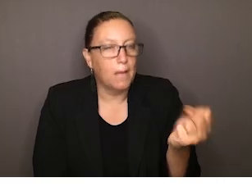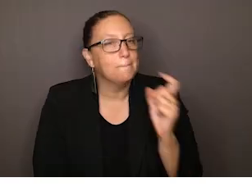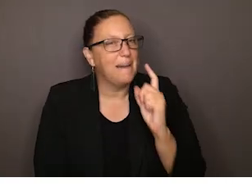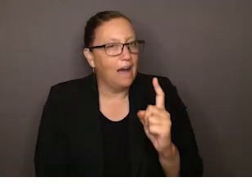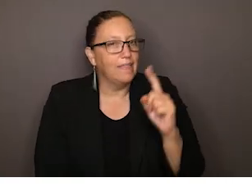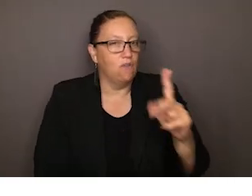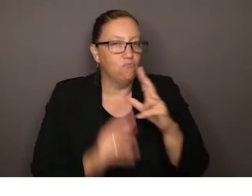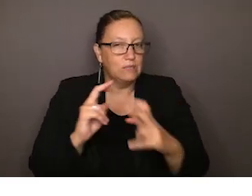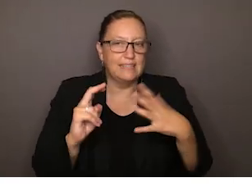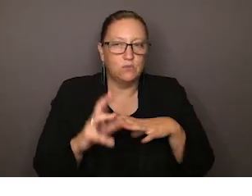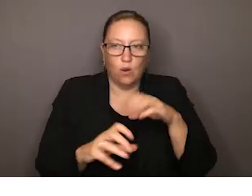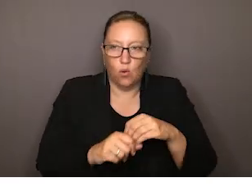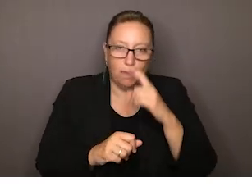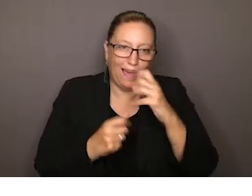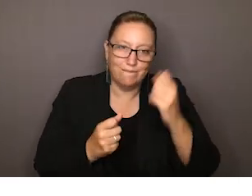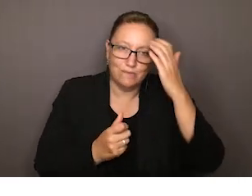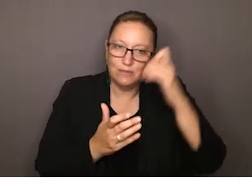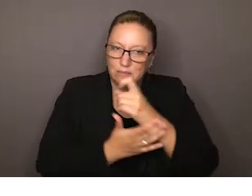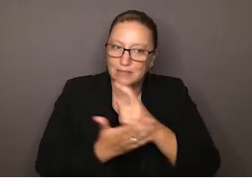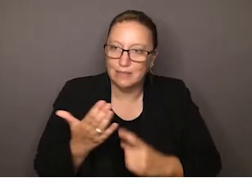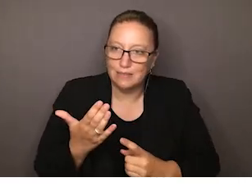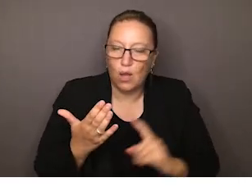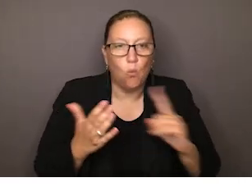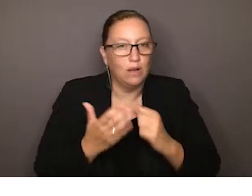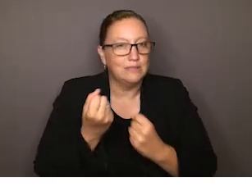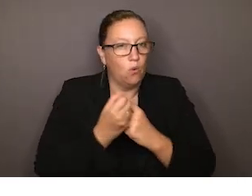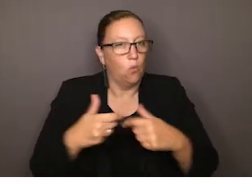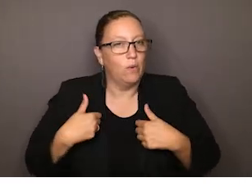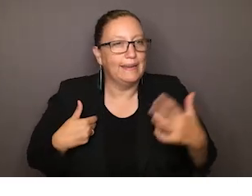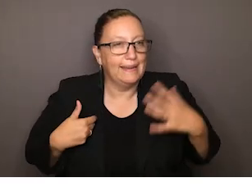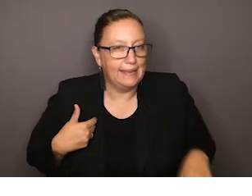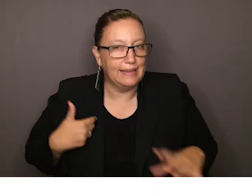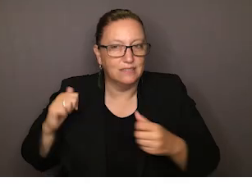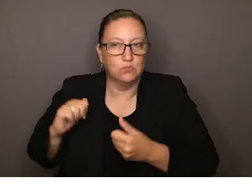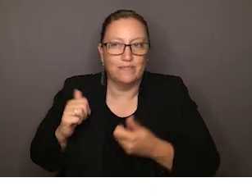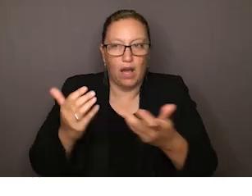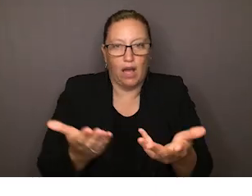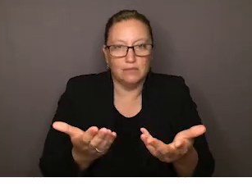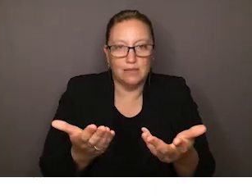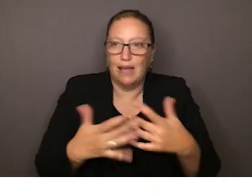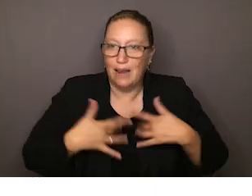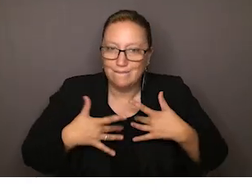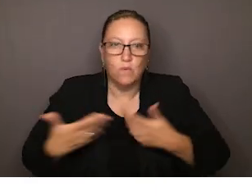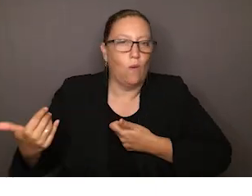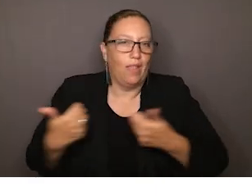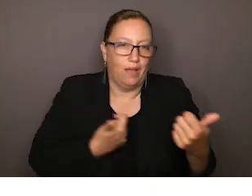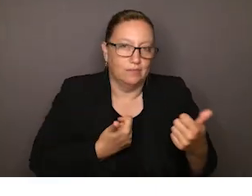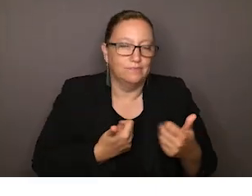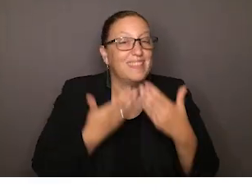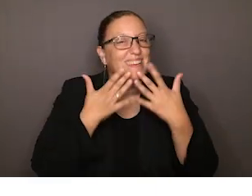with intellectual disability and what support we need to live